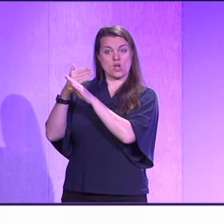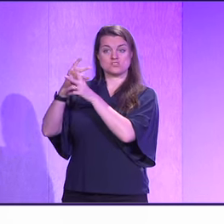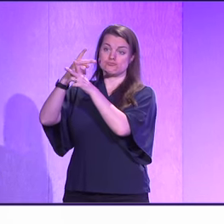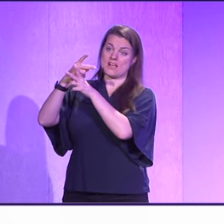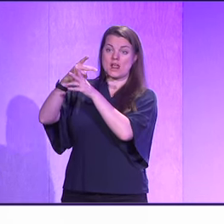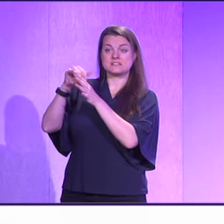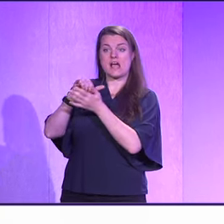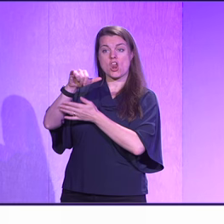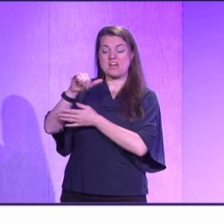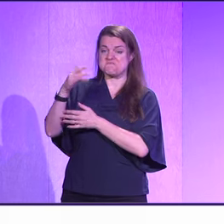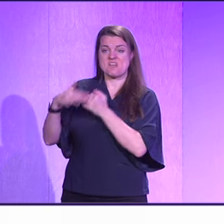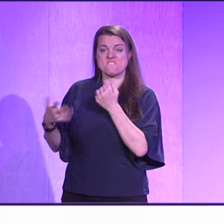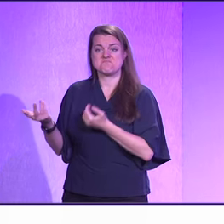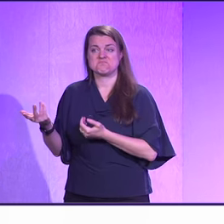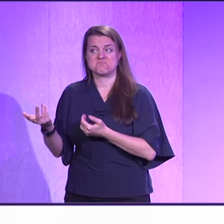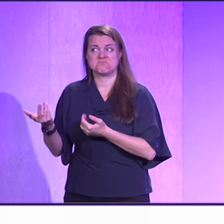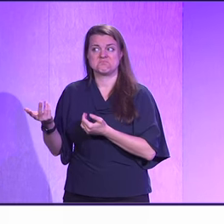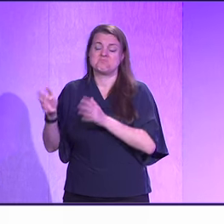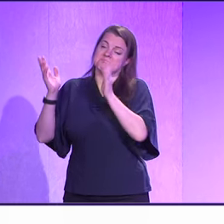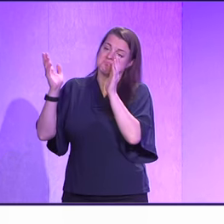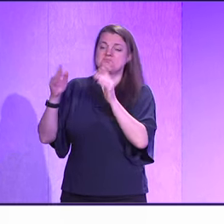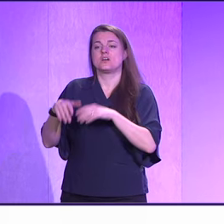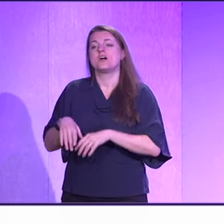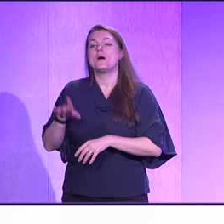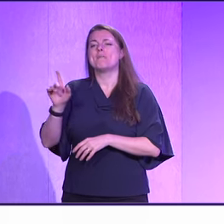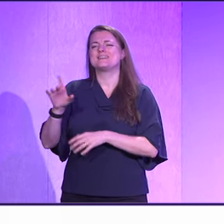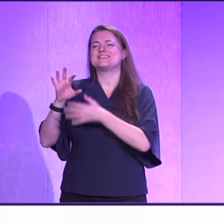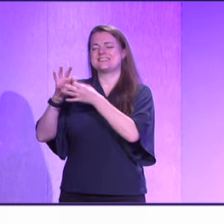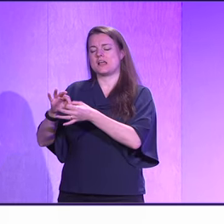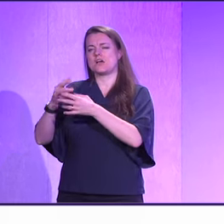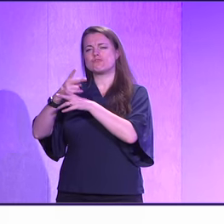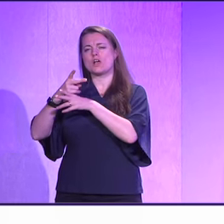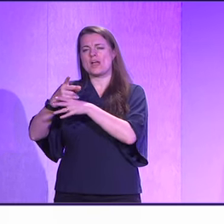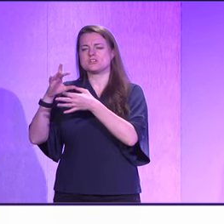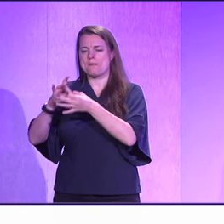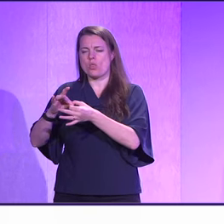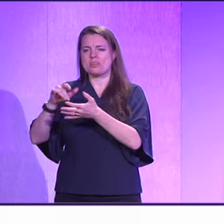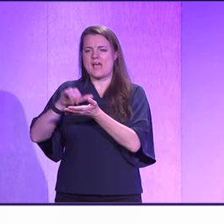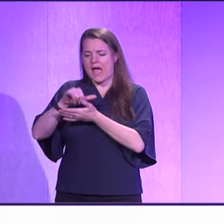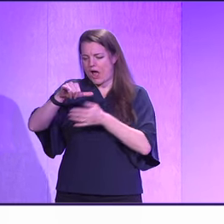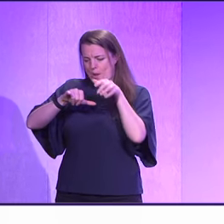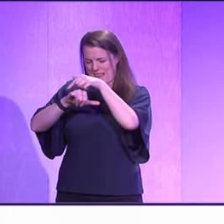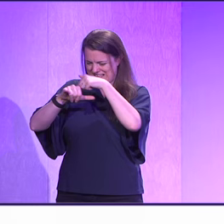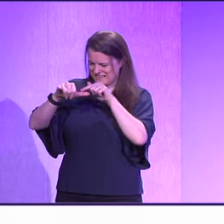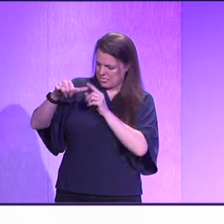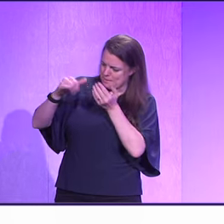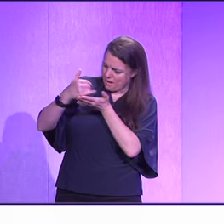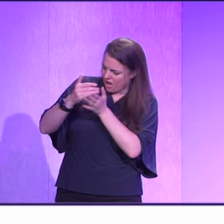5 years. That's mostly to do with the aircraft and the parts and the things that they don't let me touch because I'll end up killing